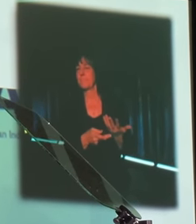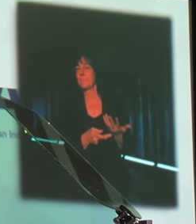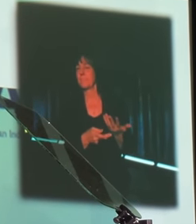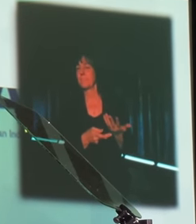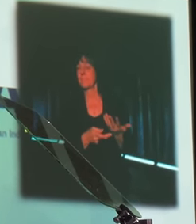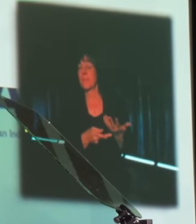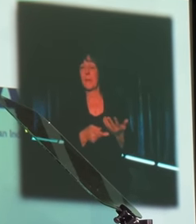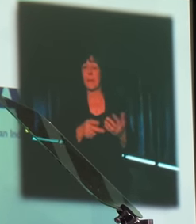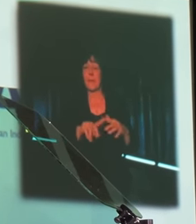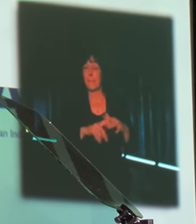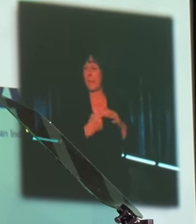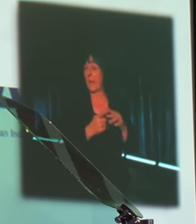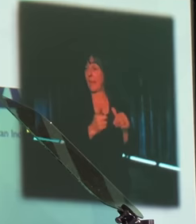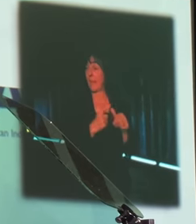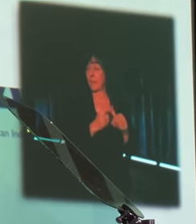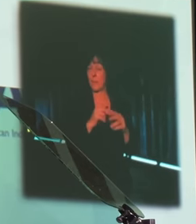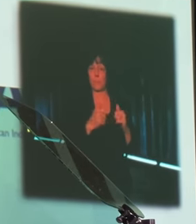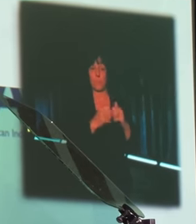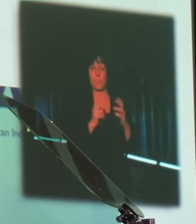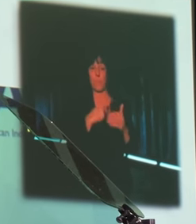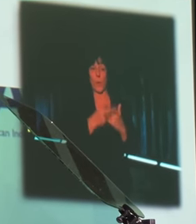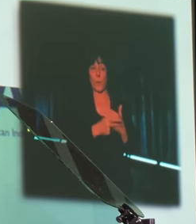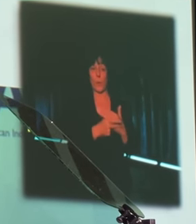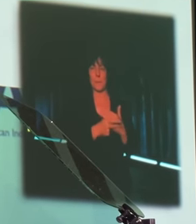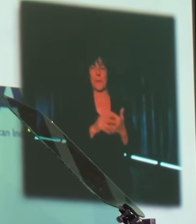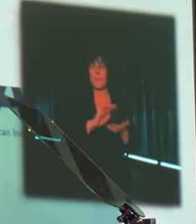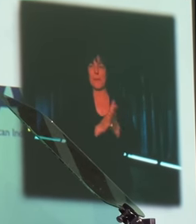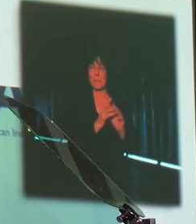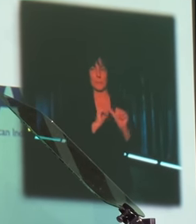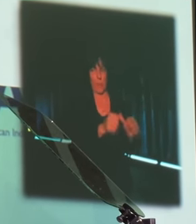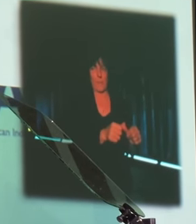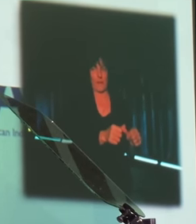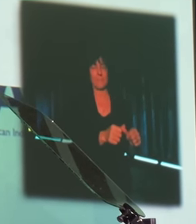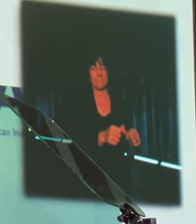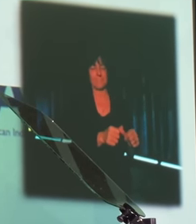the pilot program, trying to make sure that ends up being permanent,